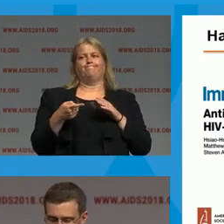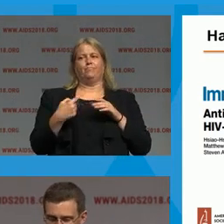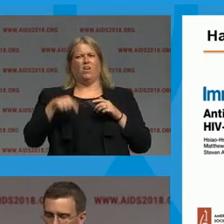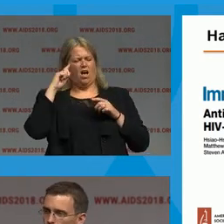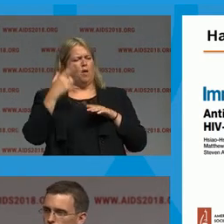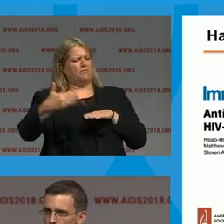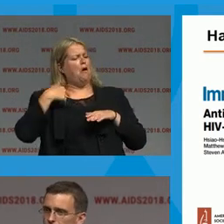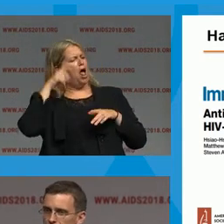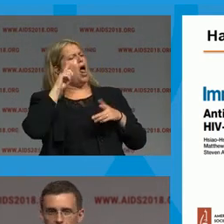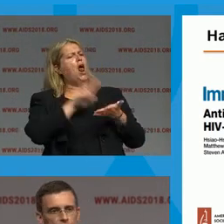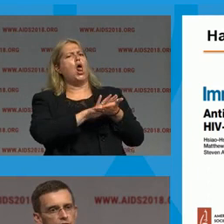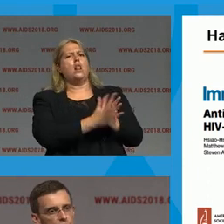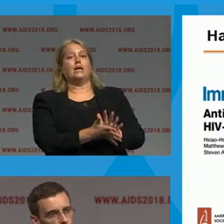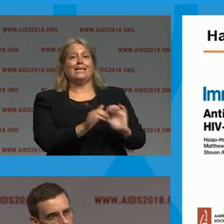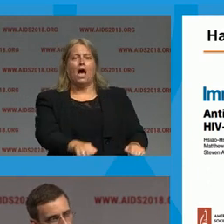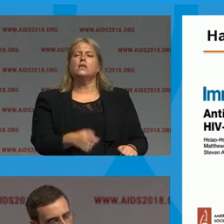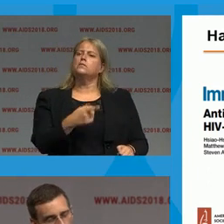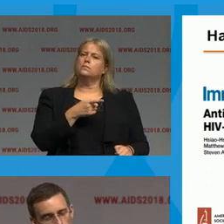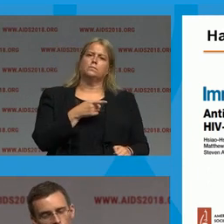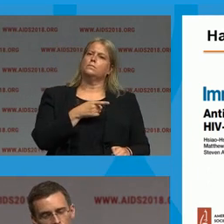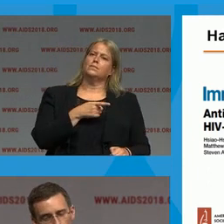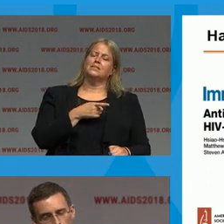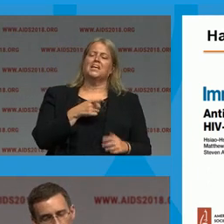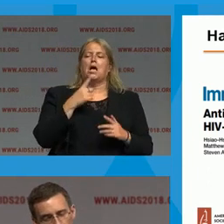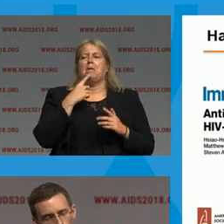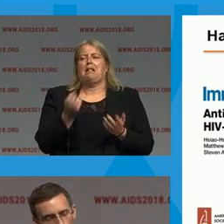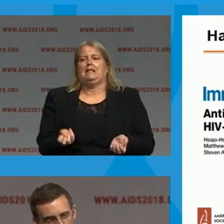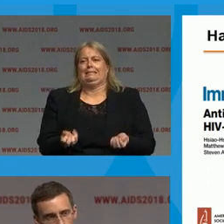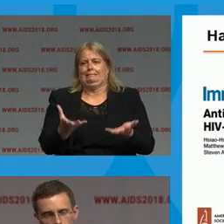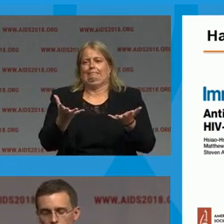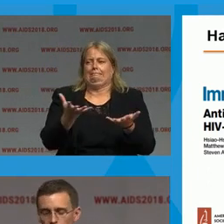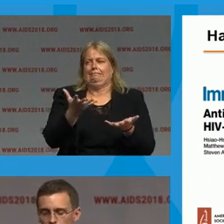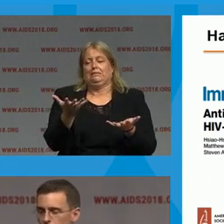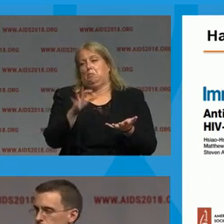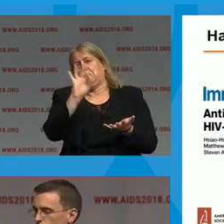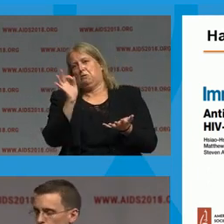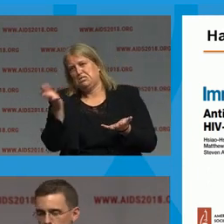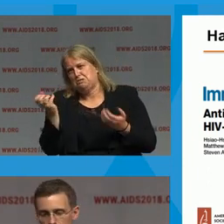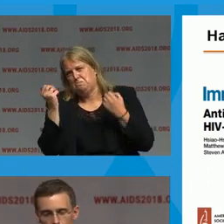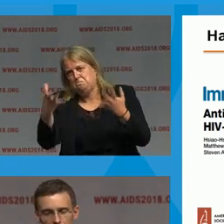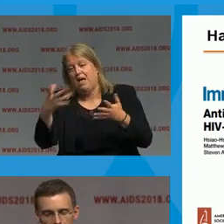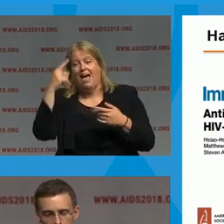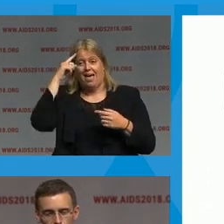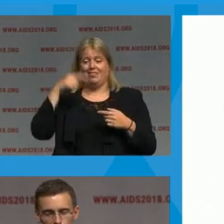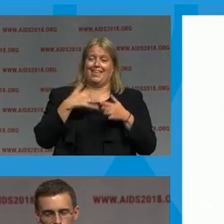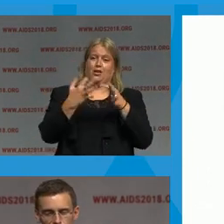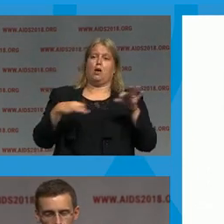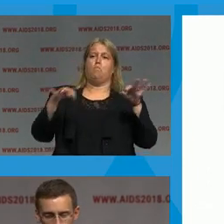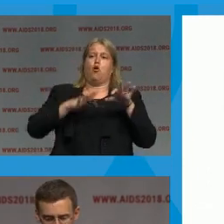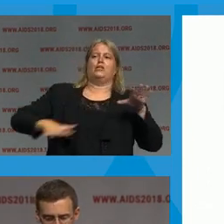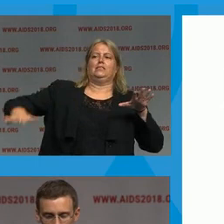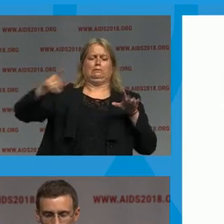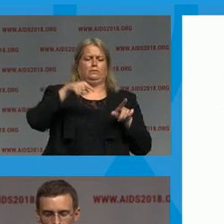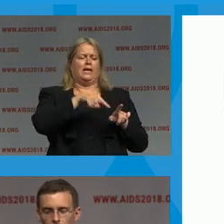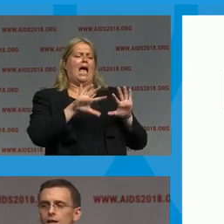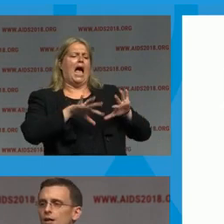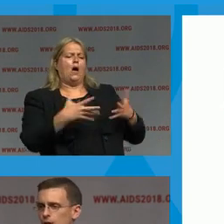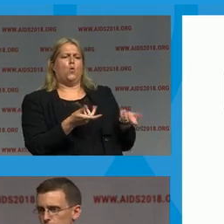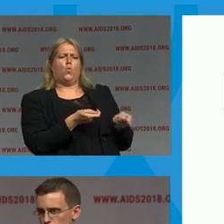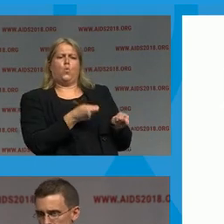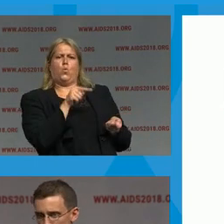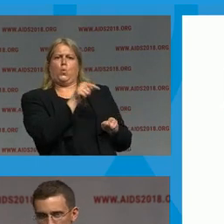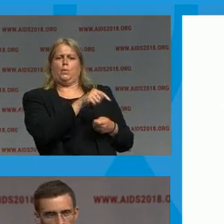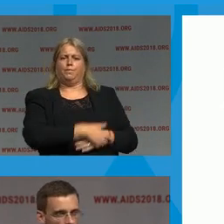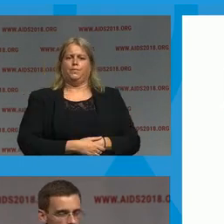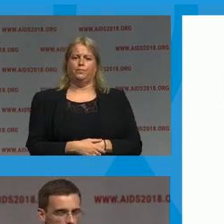expected. So I'd say, again, this is a bit provocative, but it's one of the questions that I think is important that's being asked by the field.